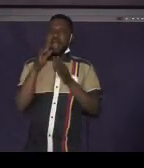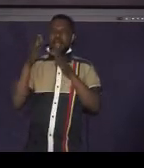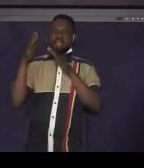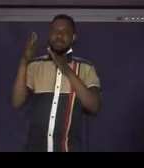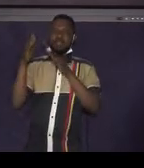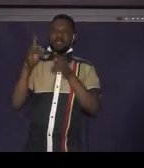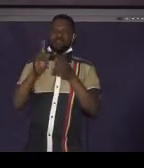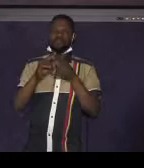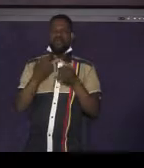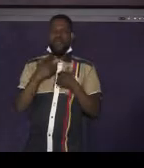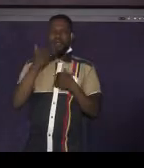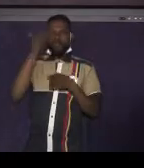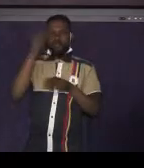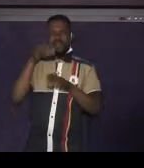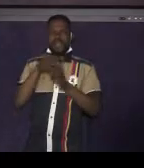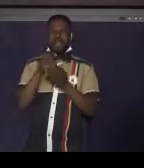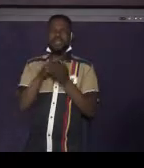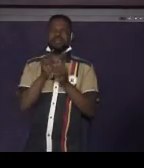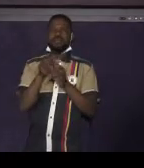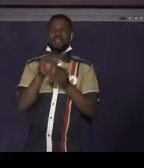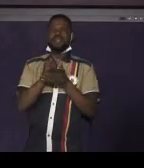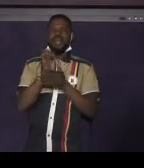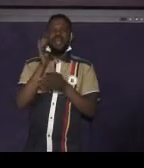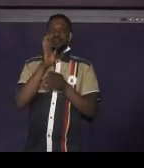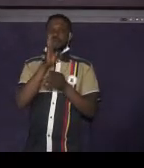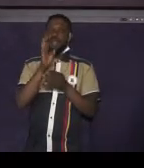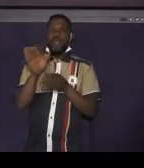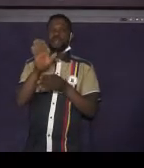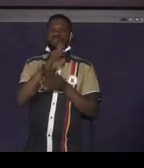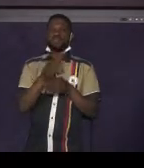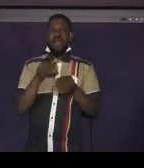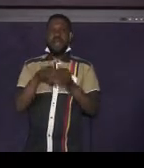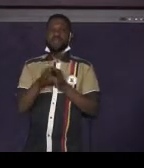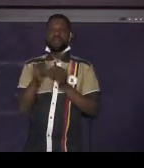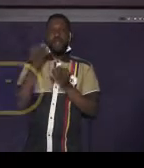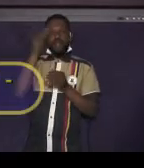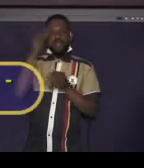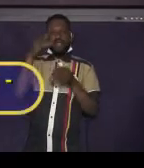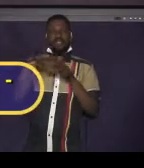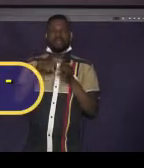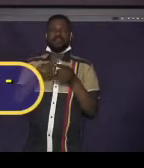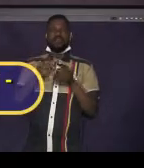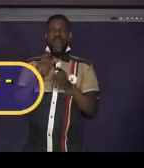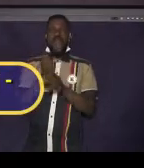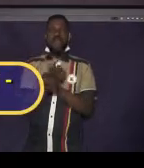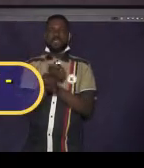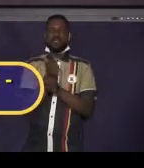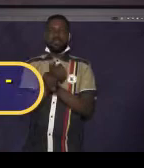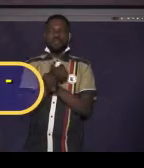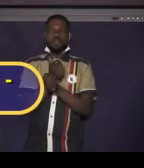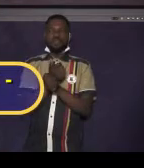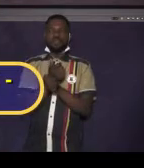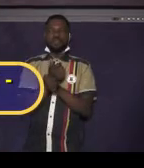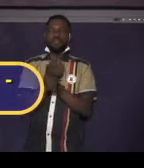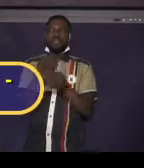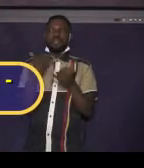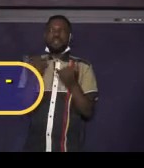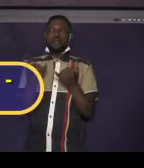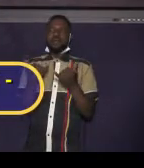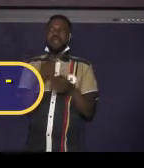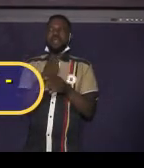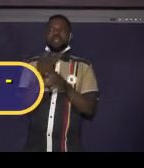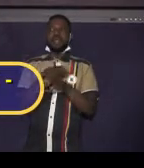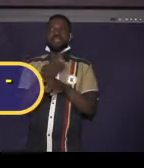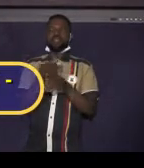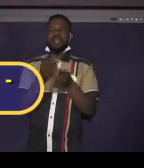expected to have known at this point, and that will be your entry knowledge into algebra. Now,